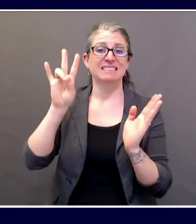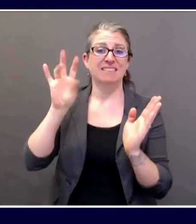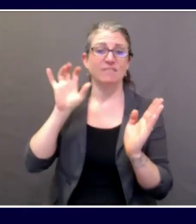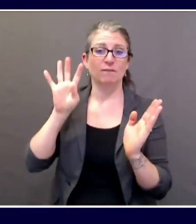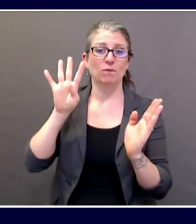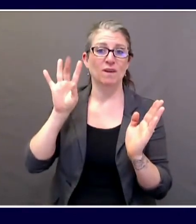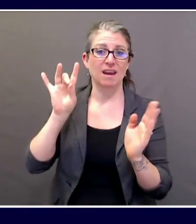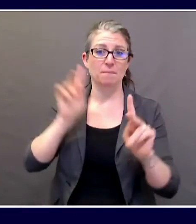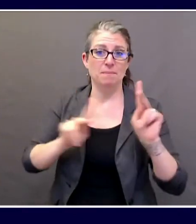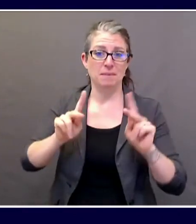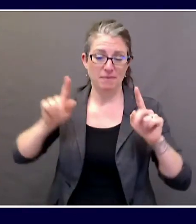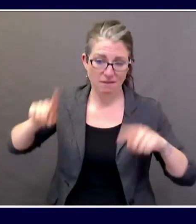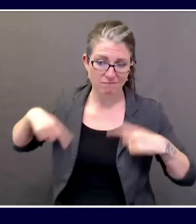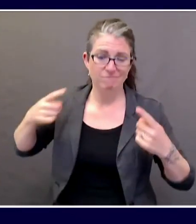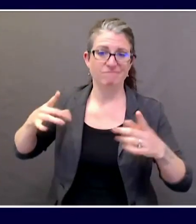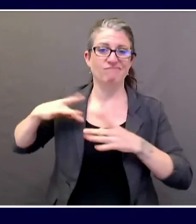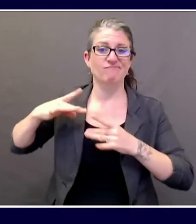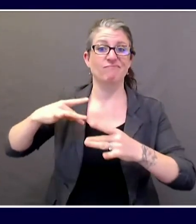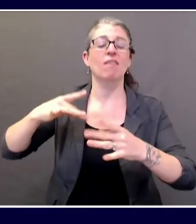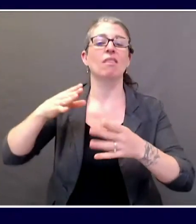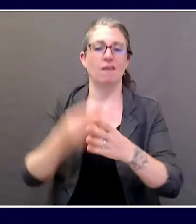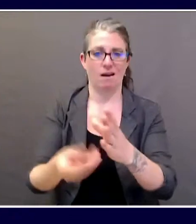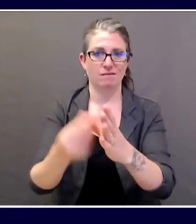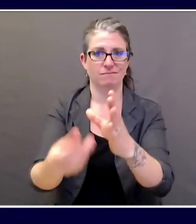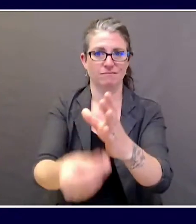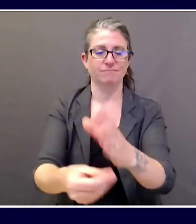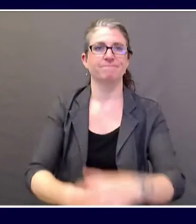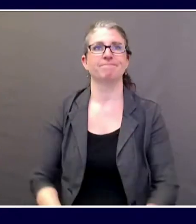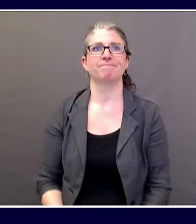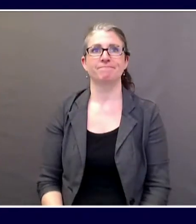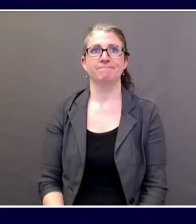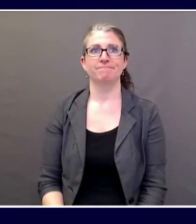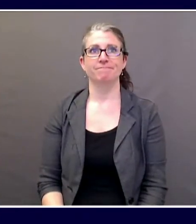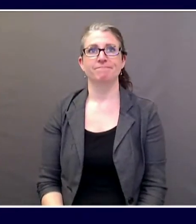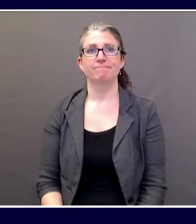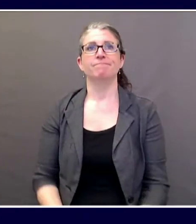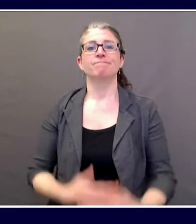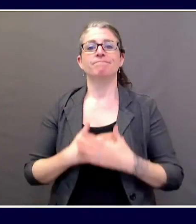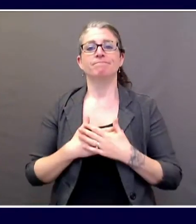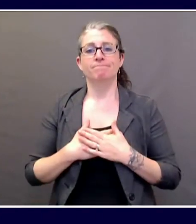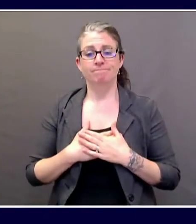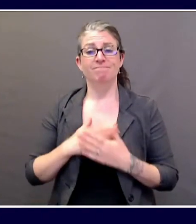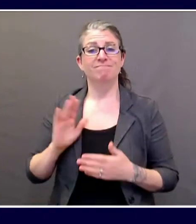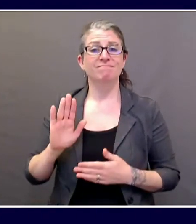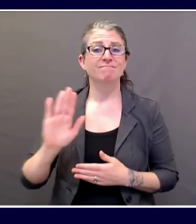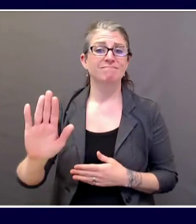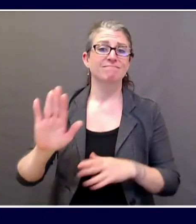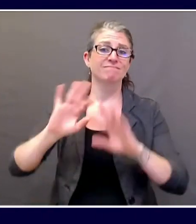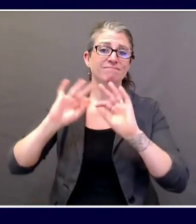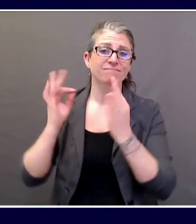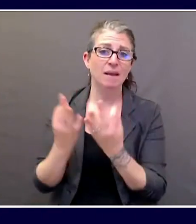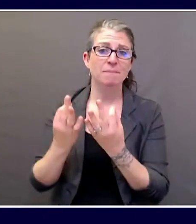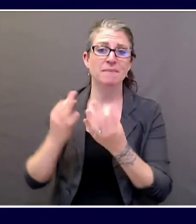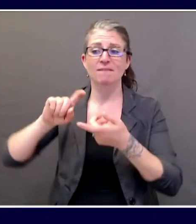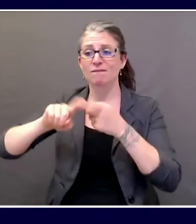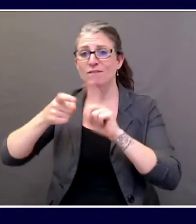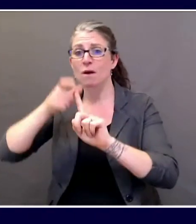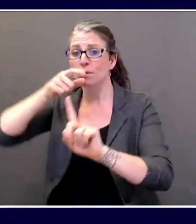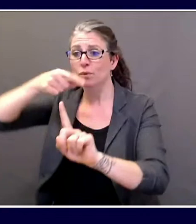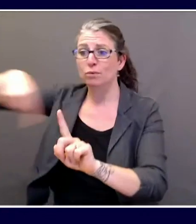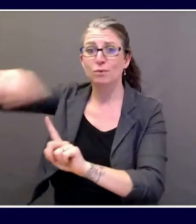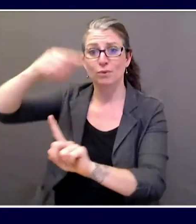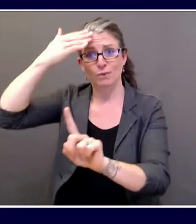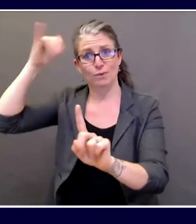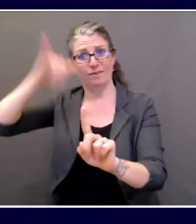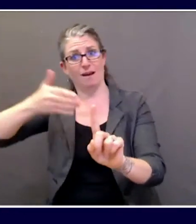pandemic. I'd like to take a moment to offer her friends, family members, and her entire community our